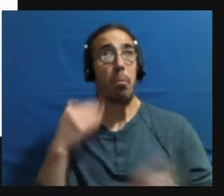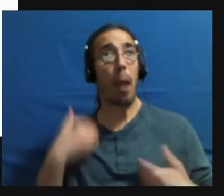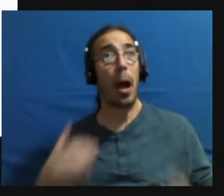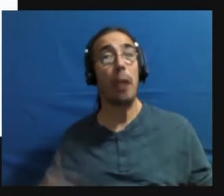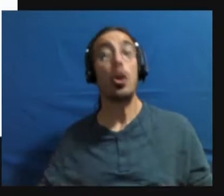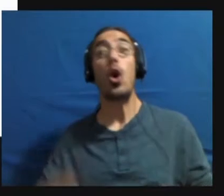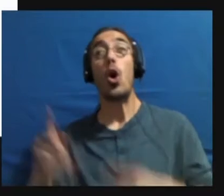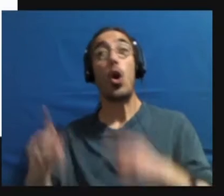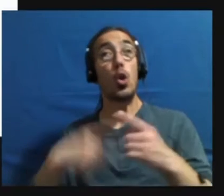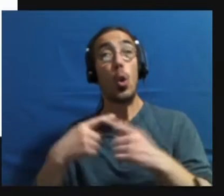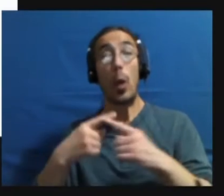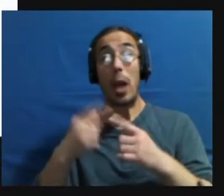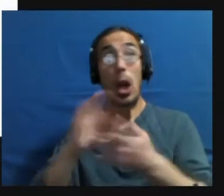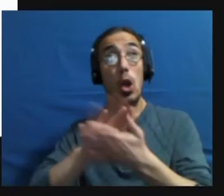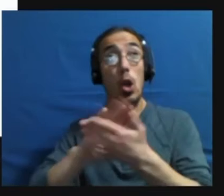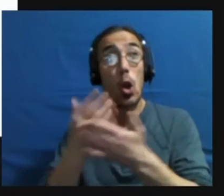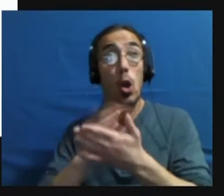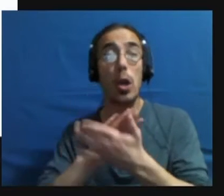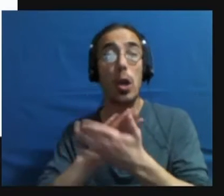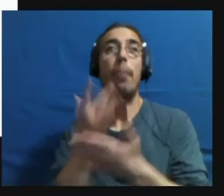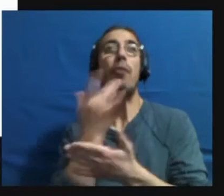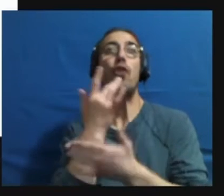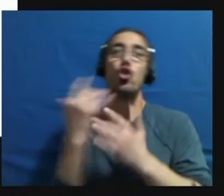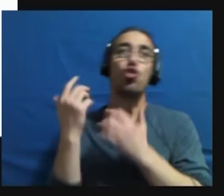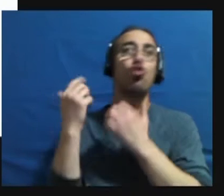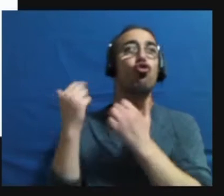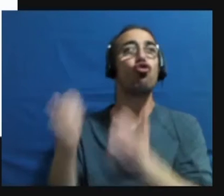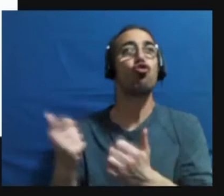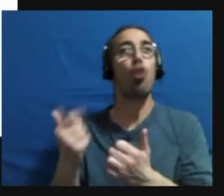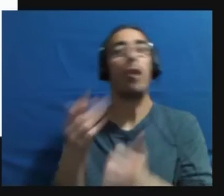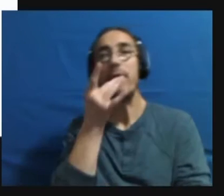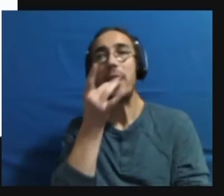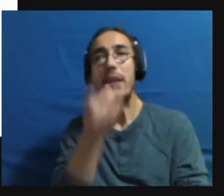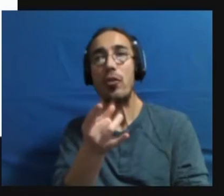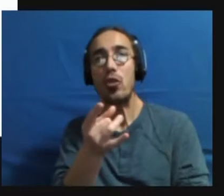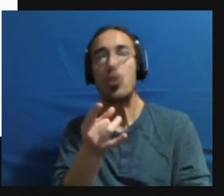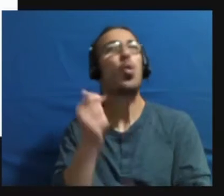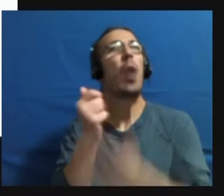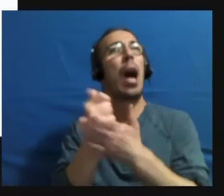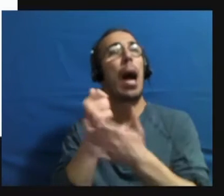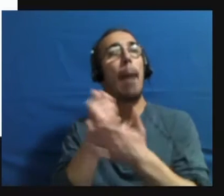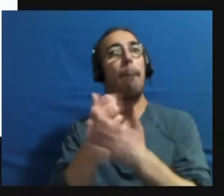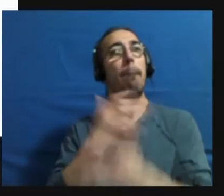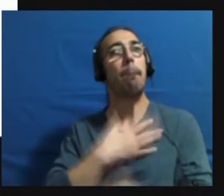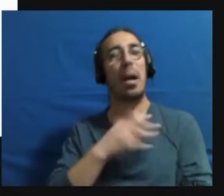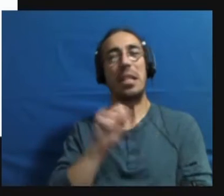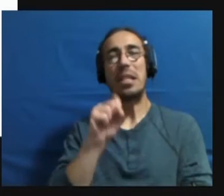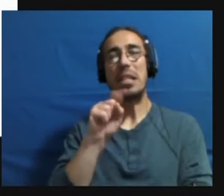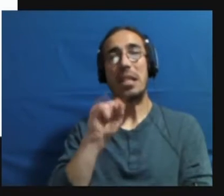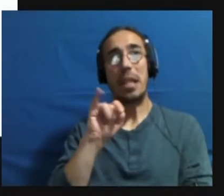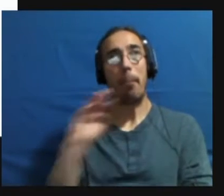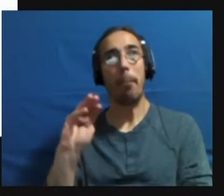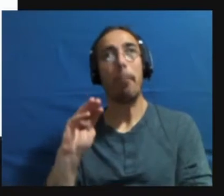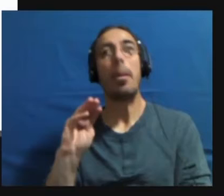in order to turn that into like a sensory experience. And I really feel that very vividly.